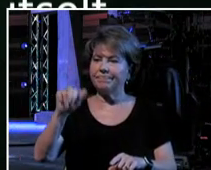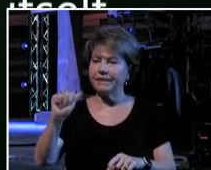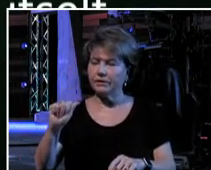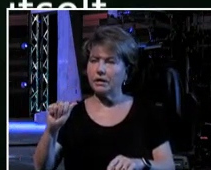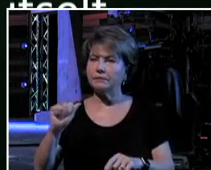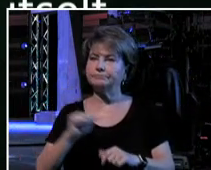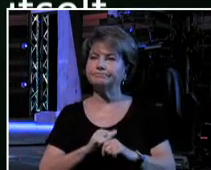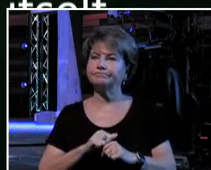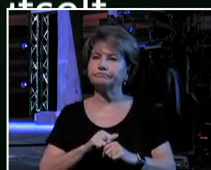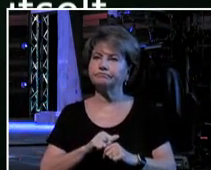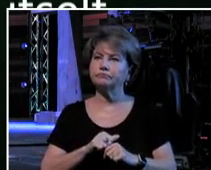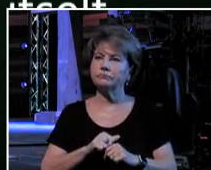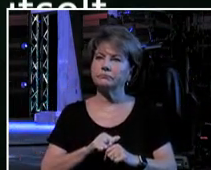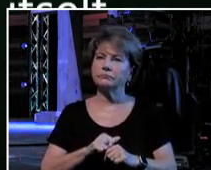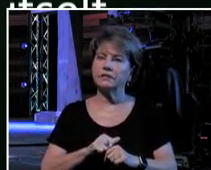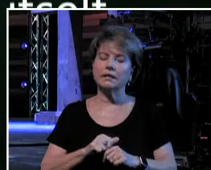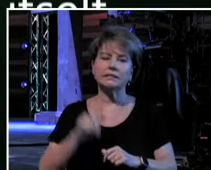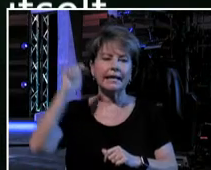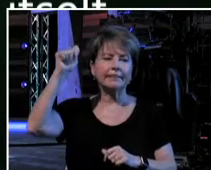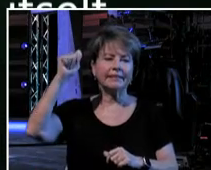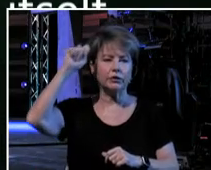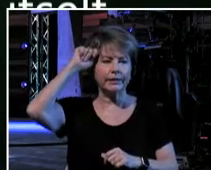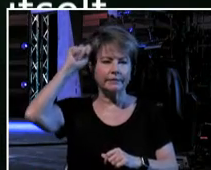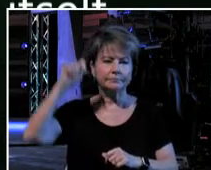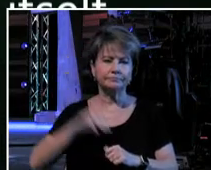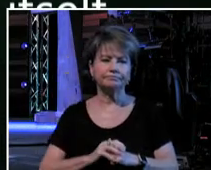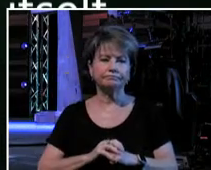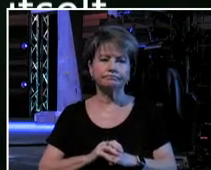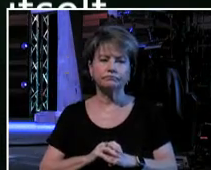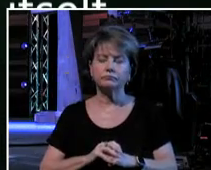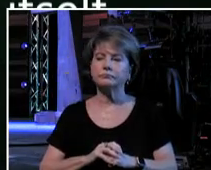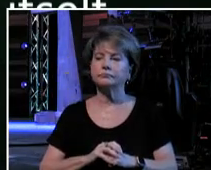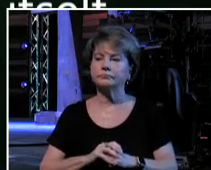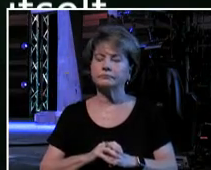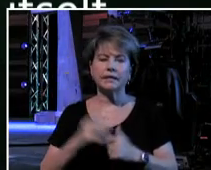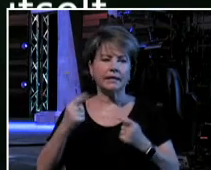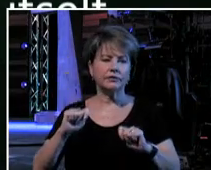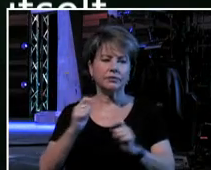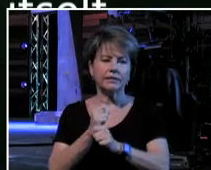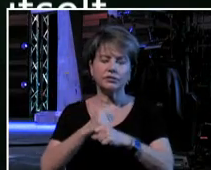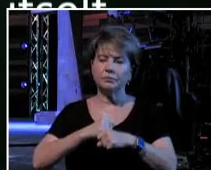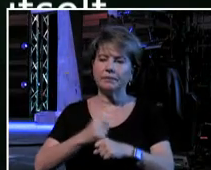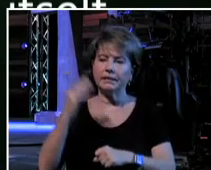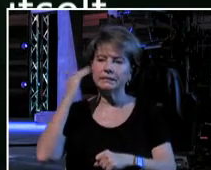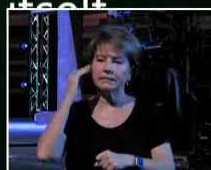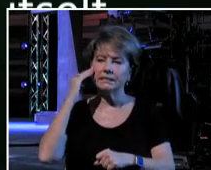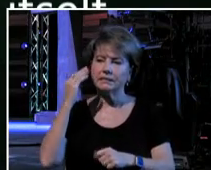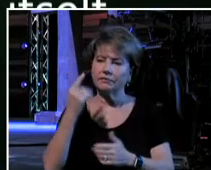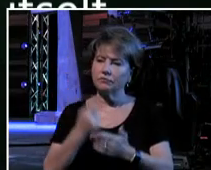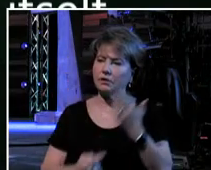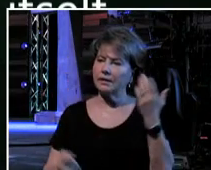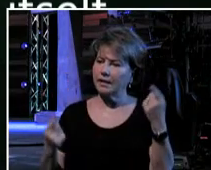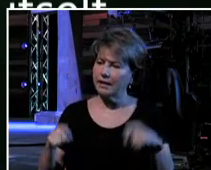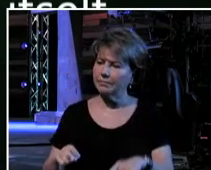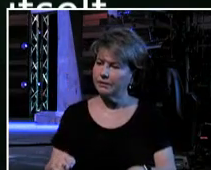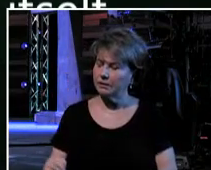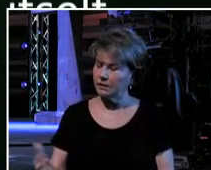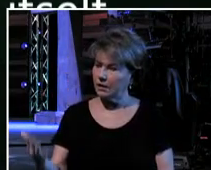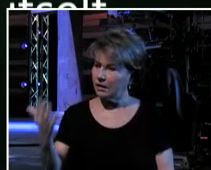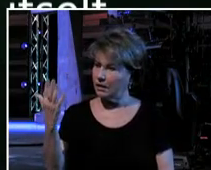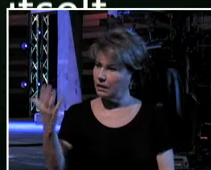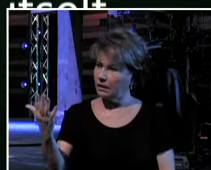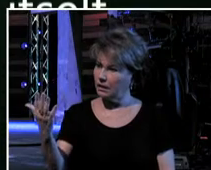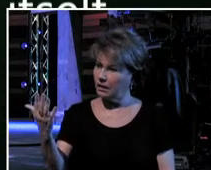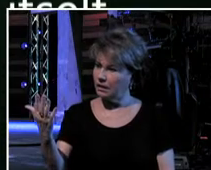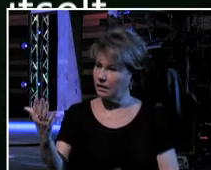this English word theory. It's where he tries to make sense of what is before his eyes. He